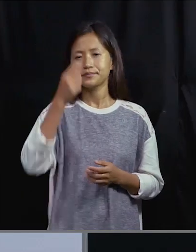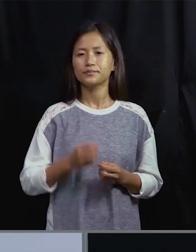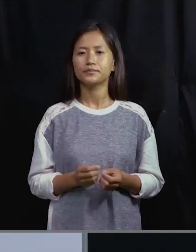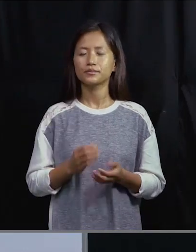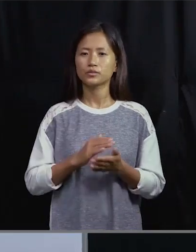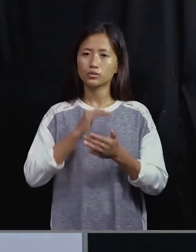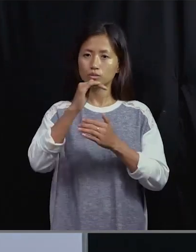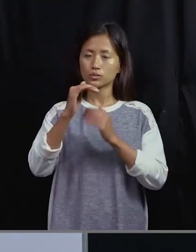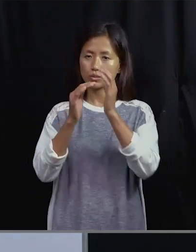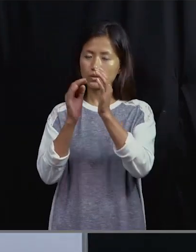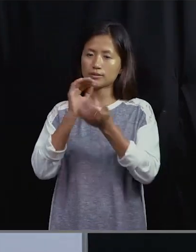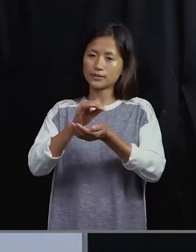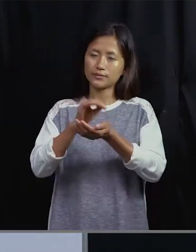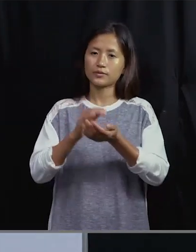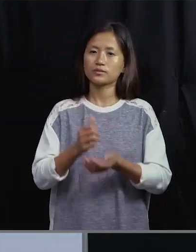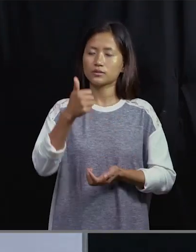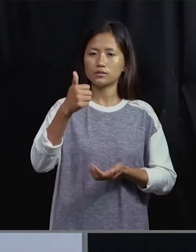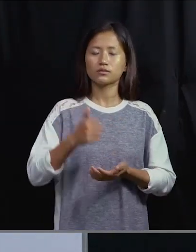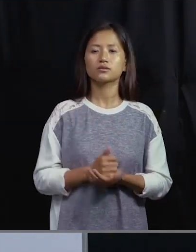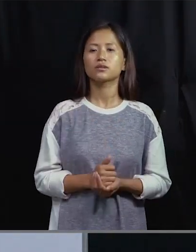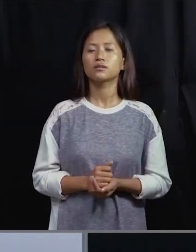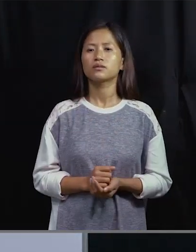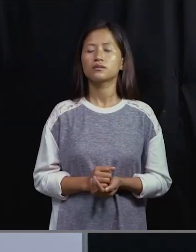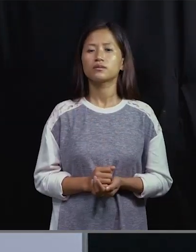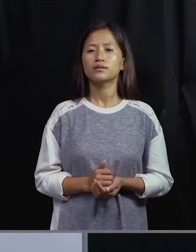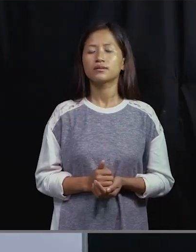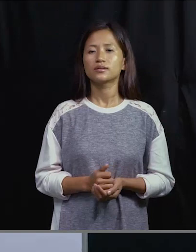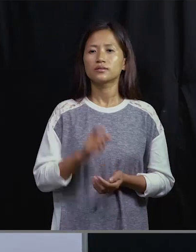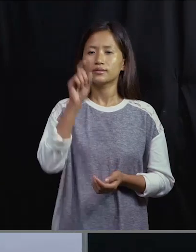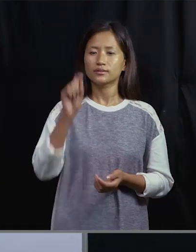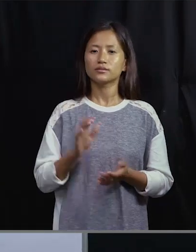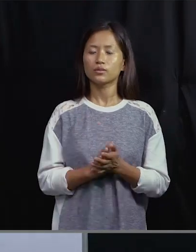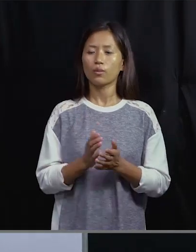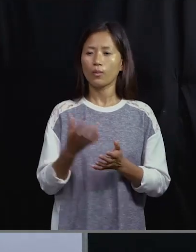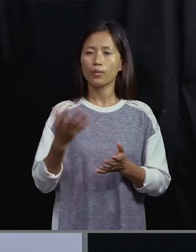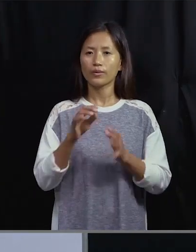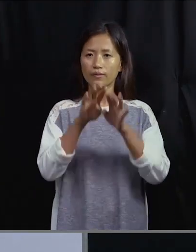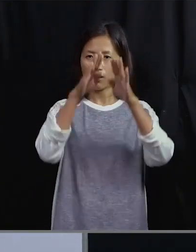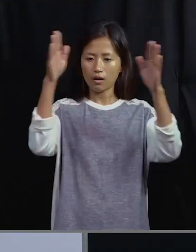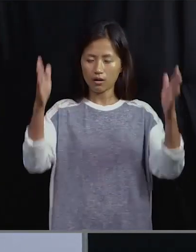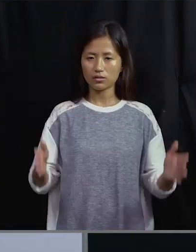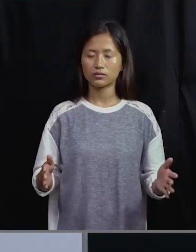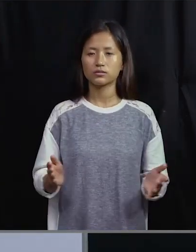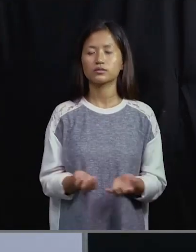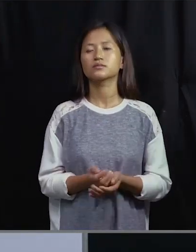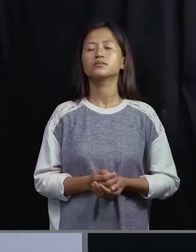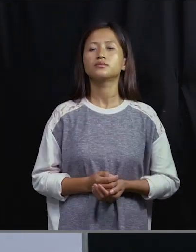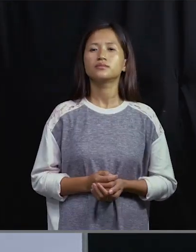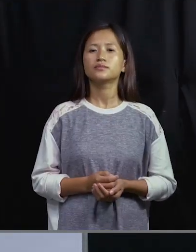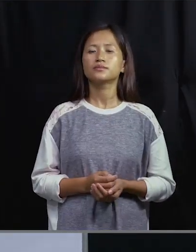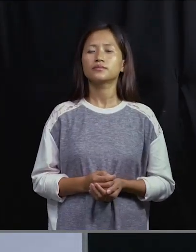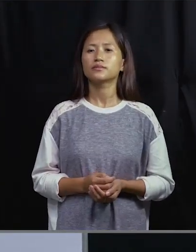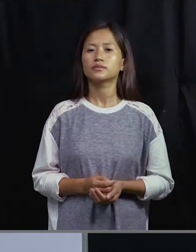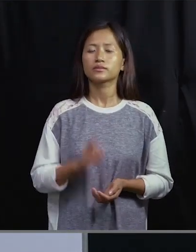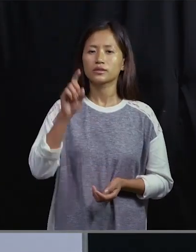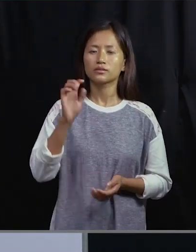to store that, goods. Okay, to store that goods, they need warehousing, isn't it? They need storage facilities. So that